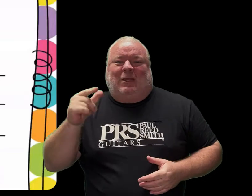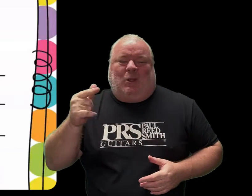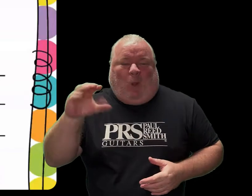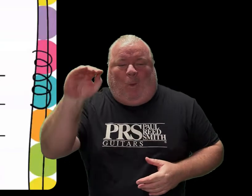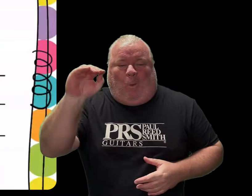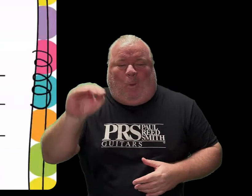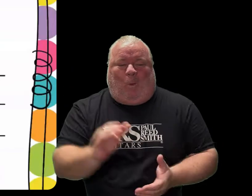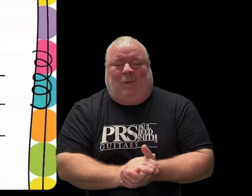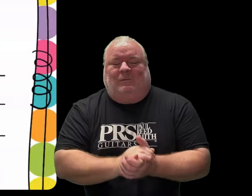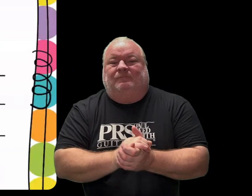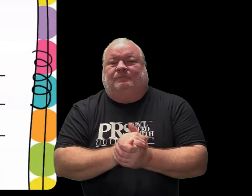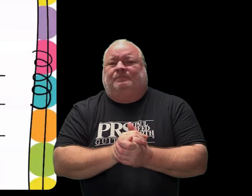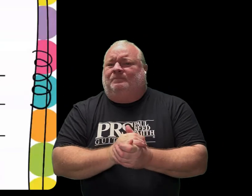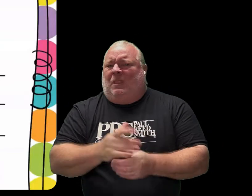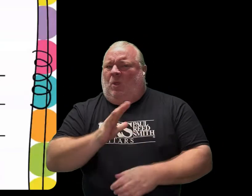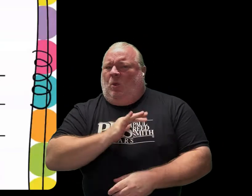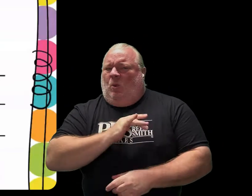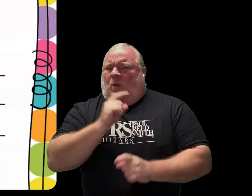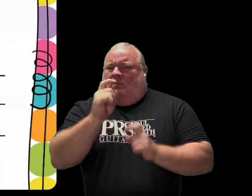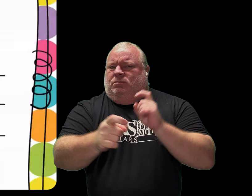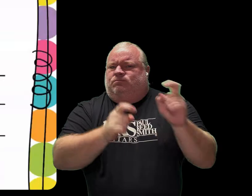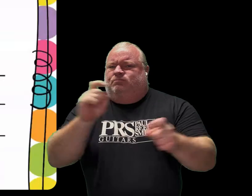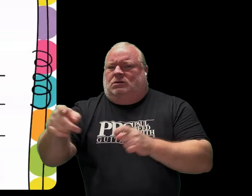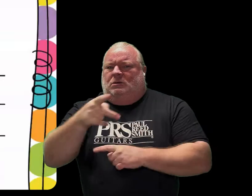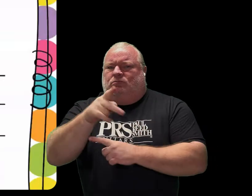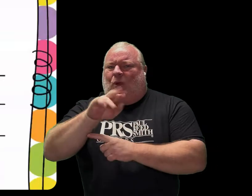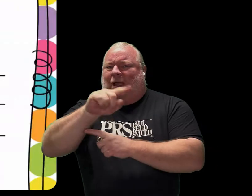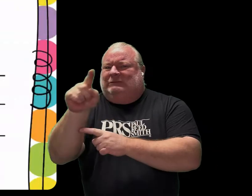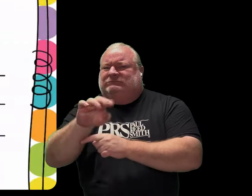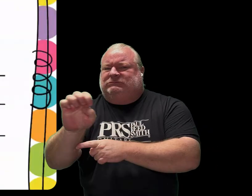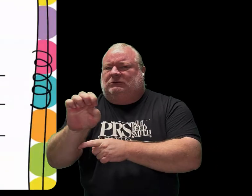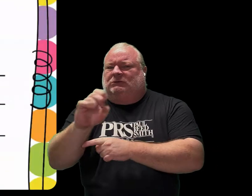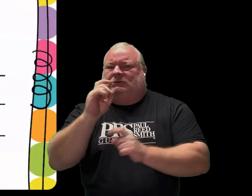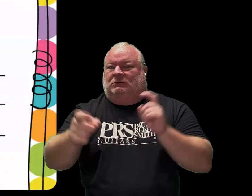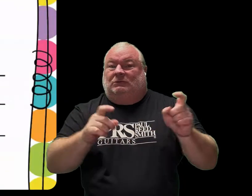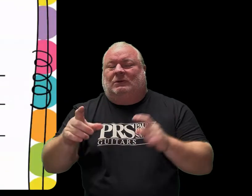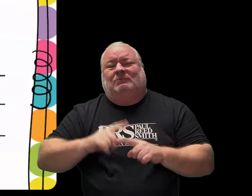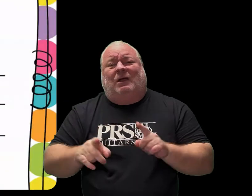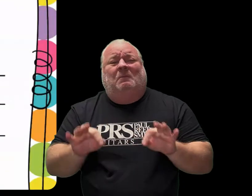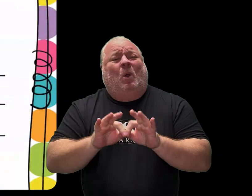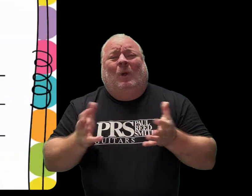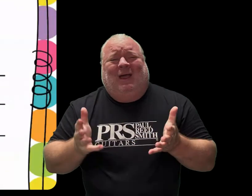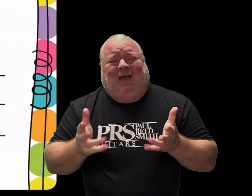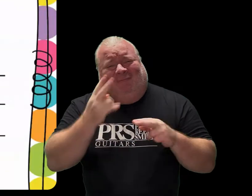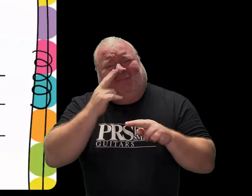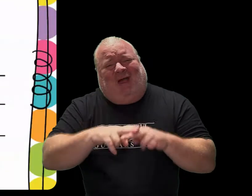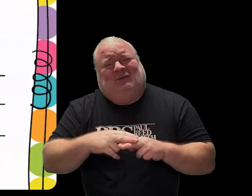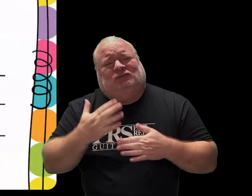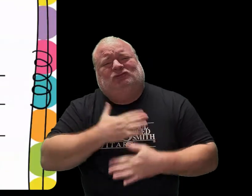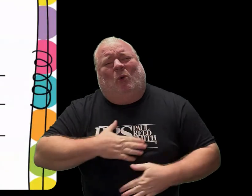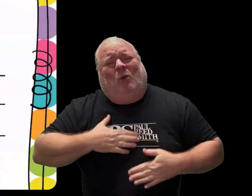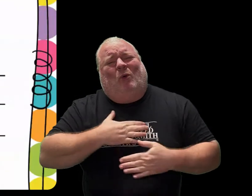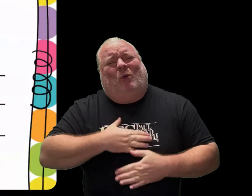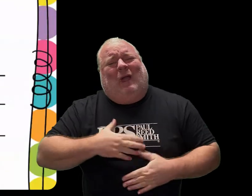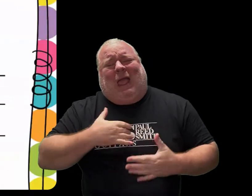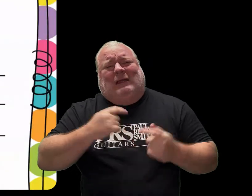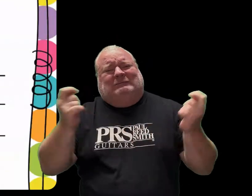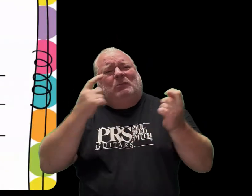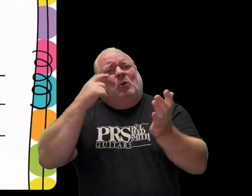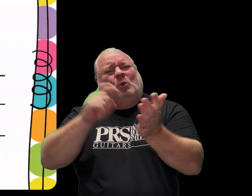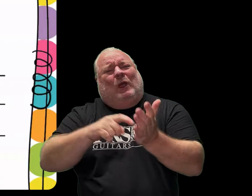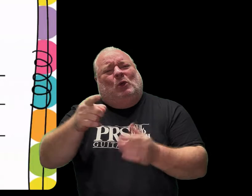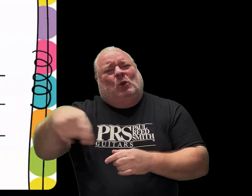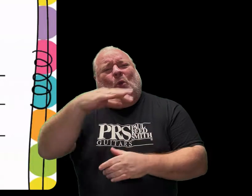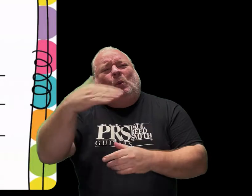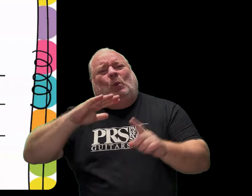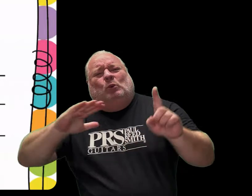Bingo. We will have some nice prizes, and more importantly, we're going to have some fun and celebrate your